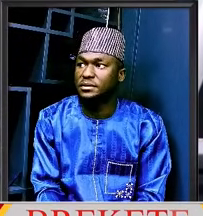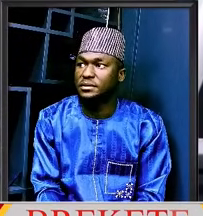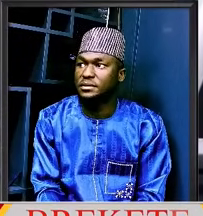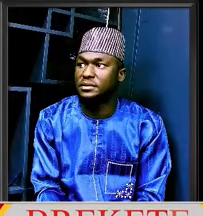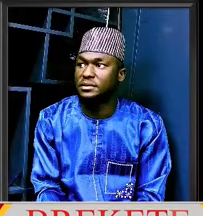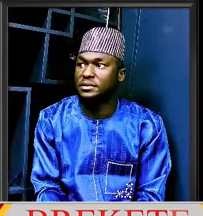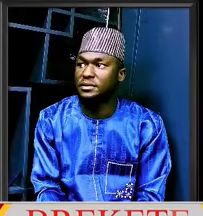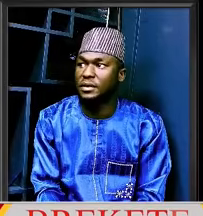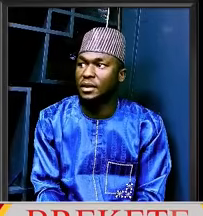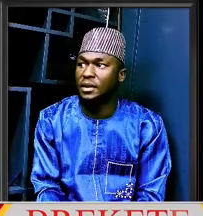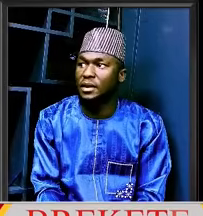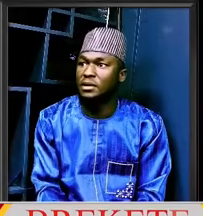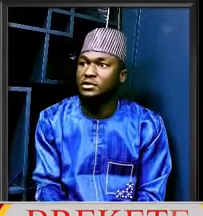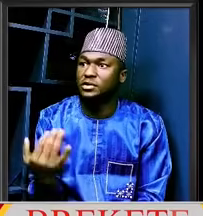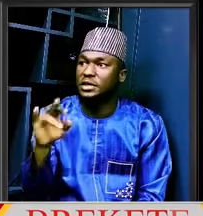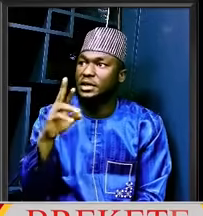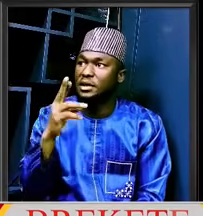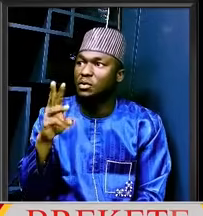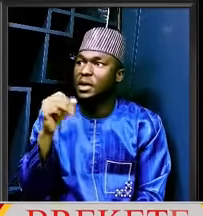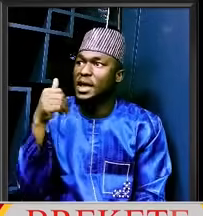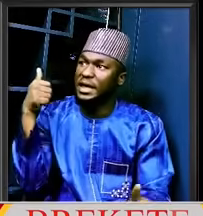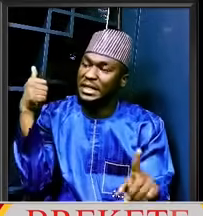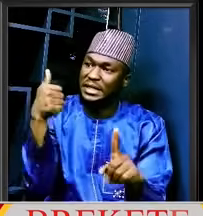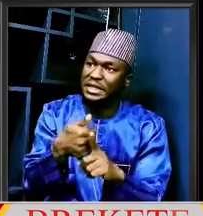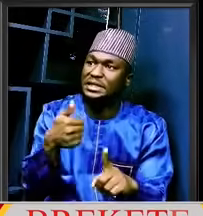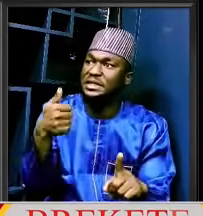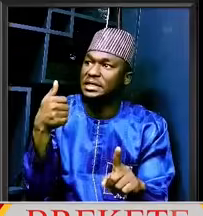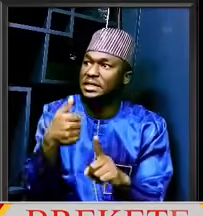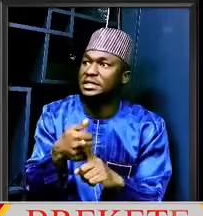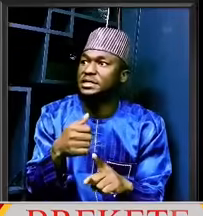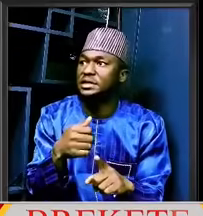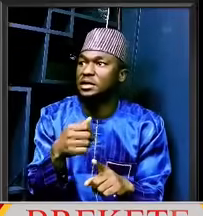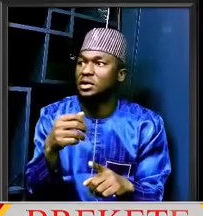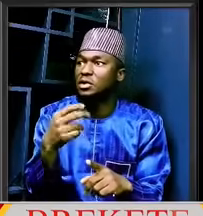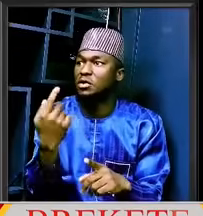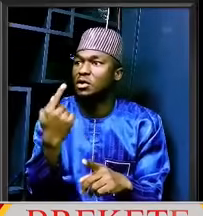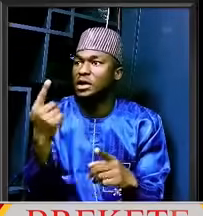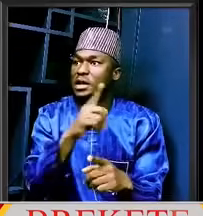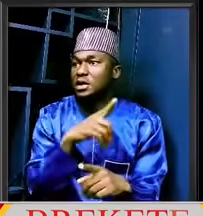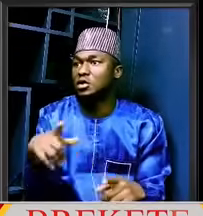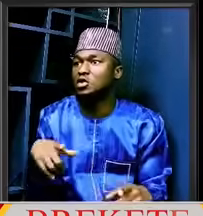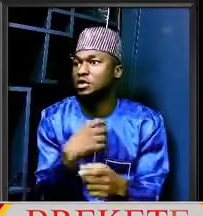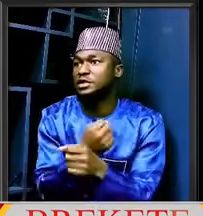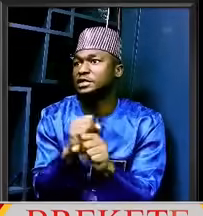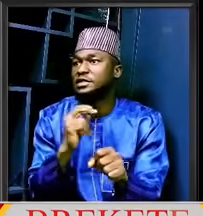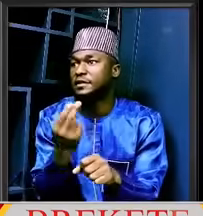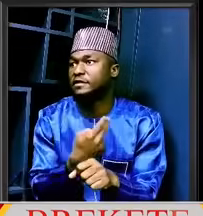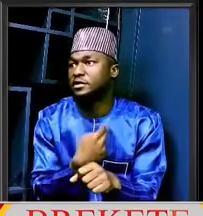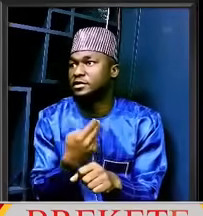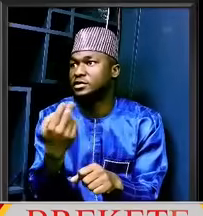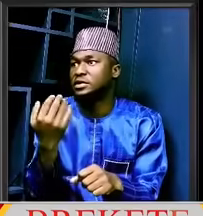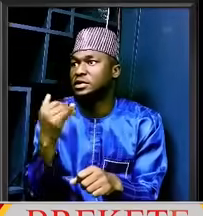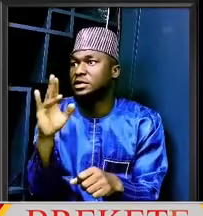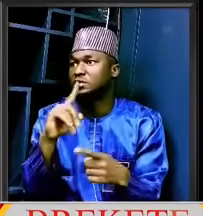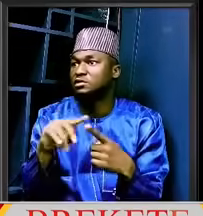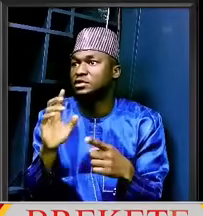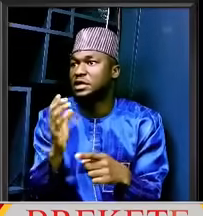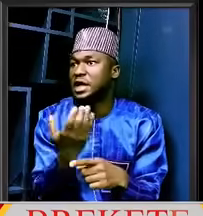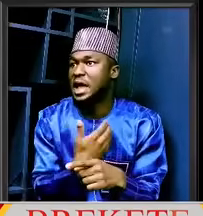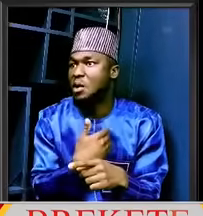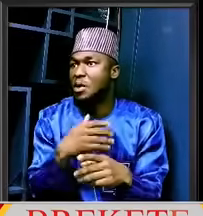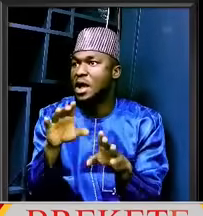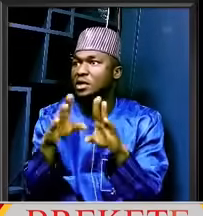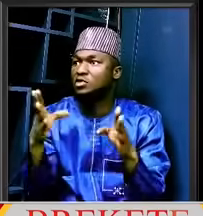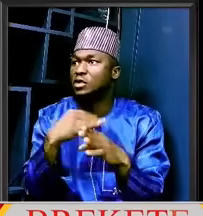Mm. That's how they were hitting the door. What saved us that day? I'm telling you that my camera has not used our door and the